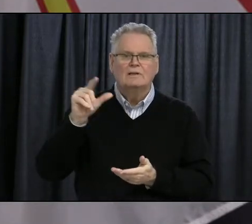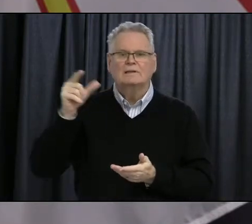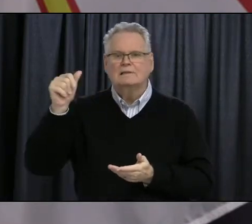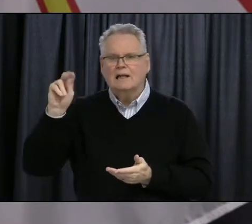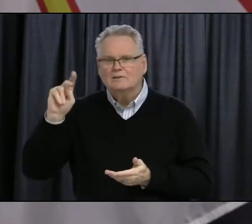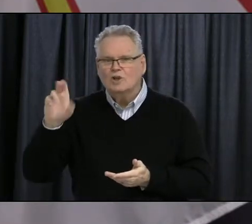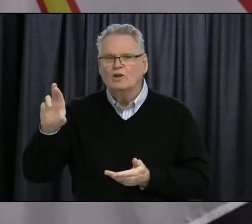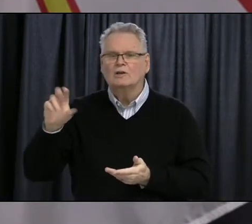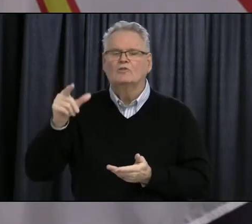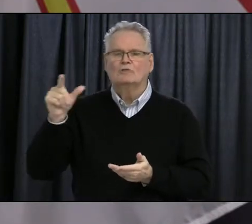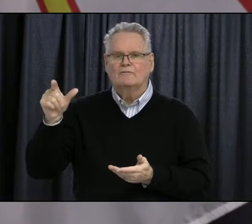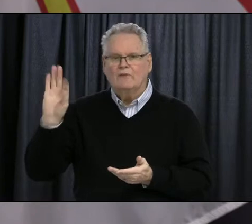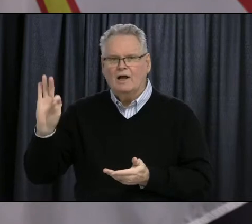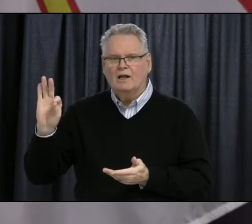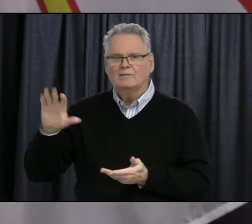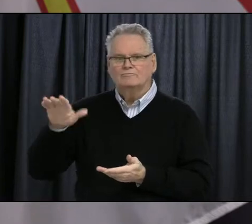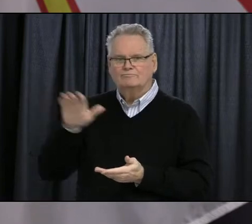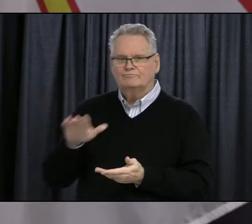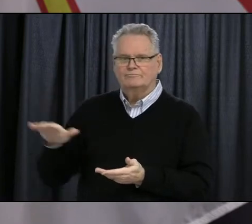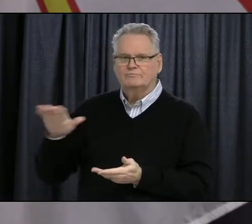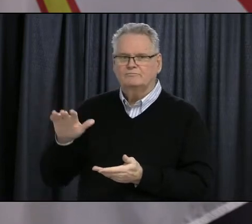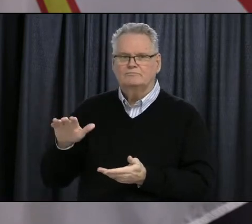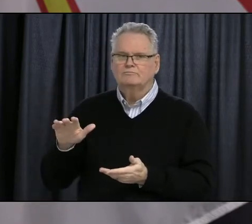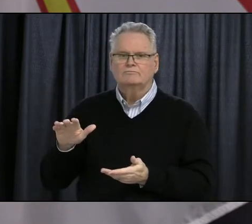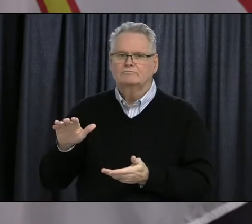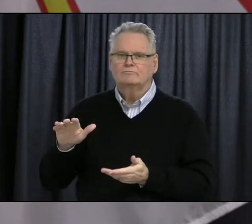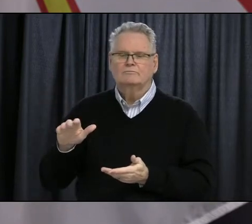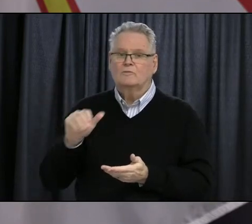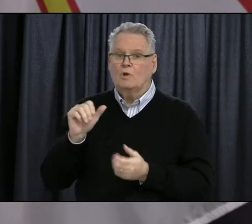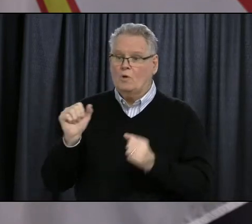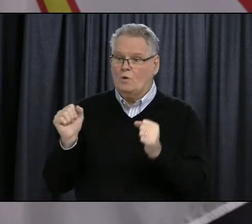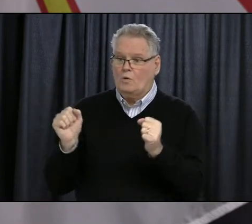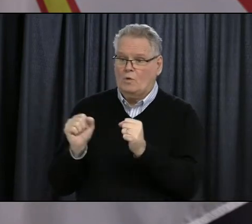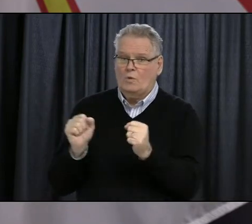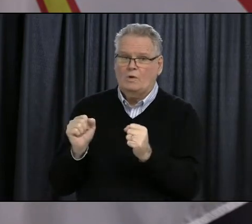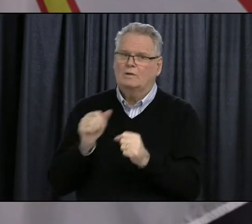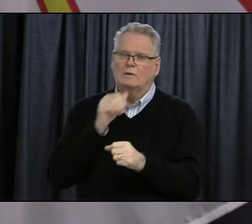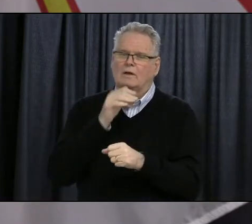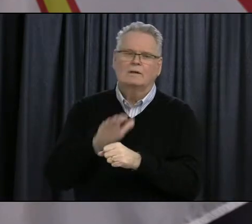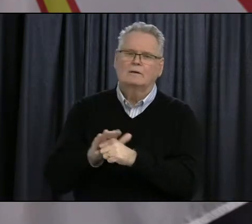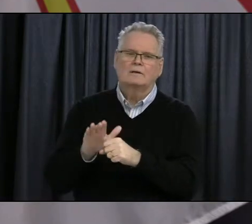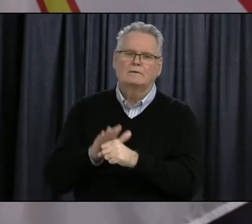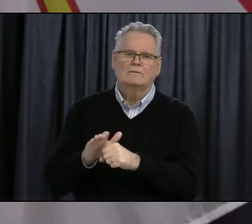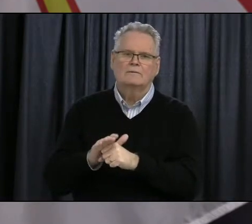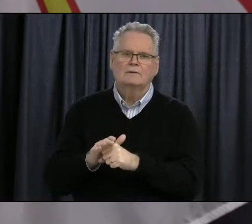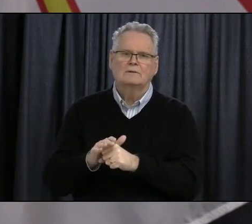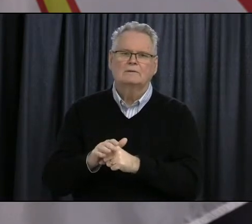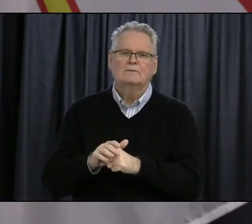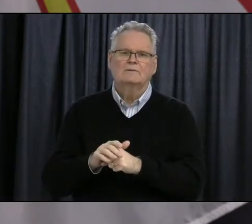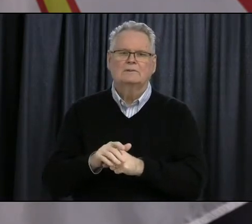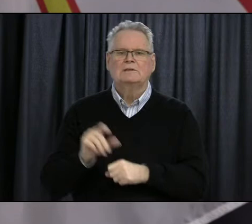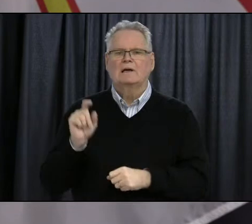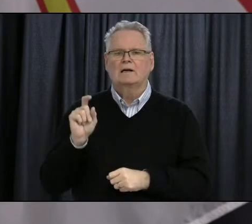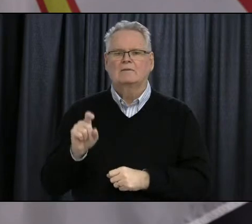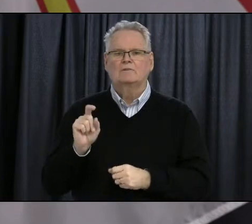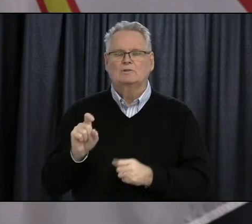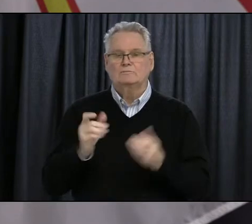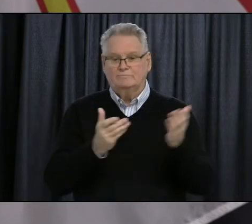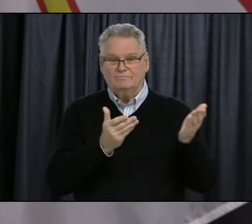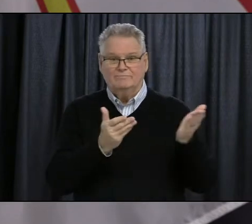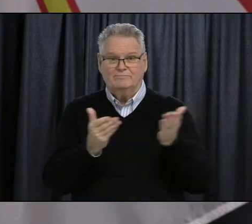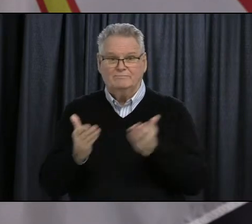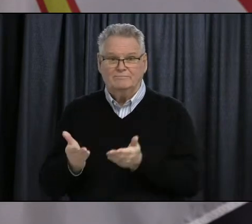Celsius. And at one point, it went a little bit above that 8 degrees. For